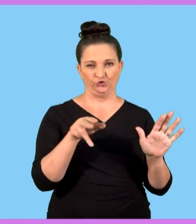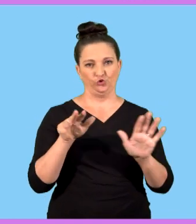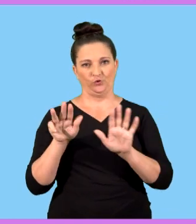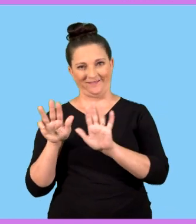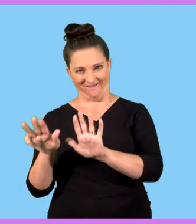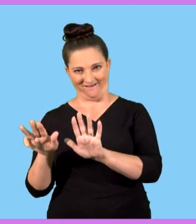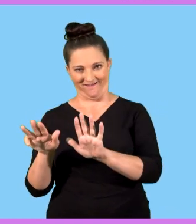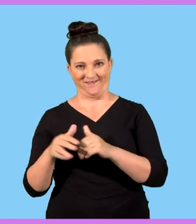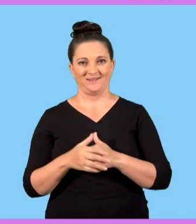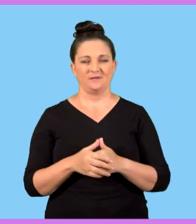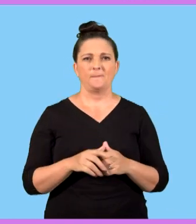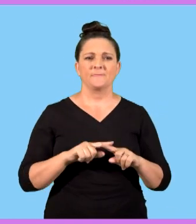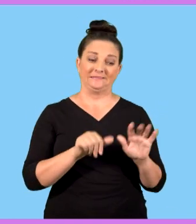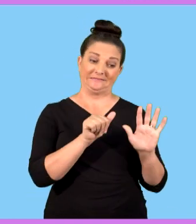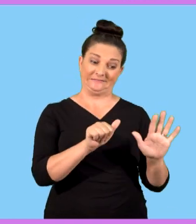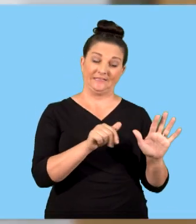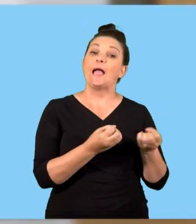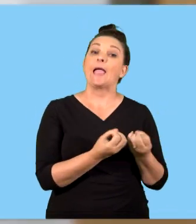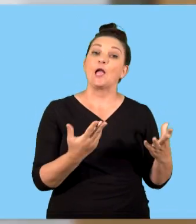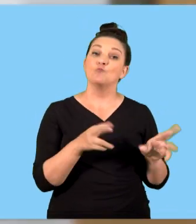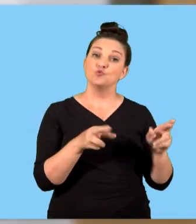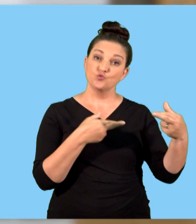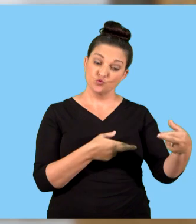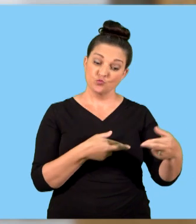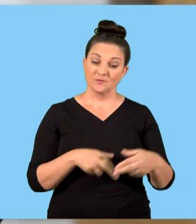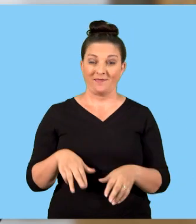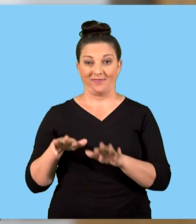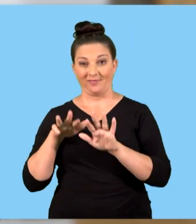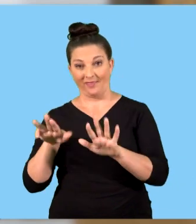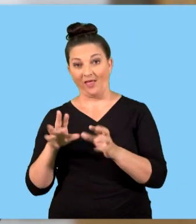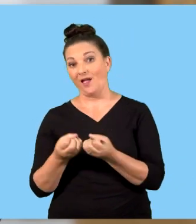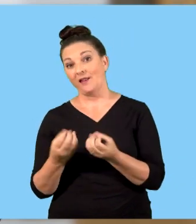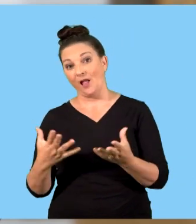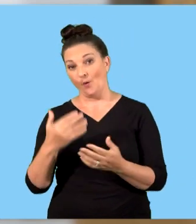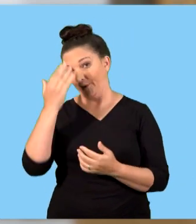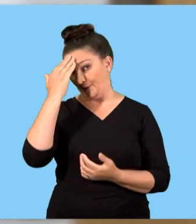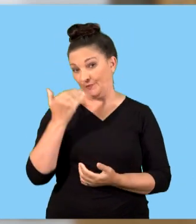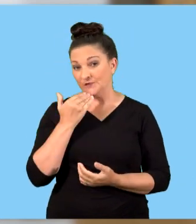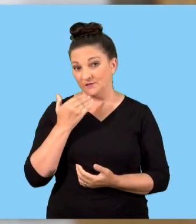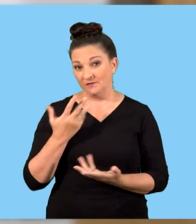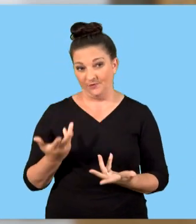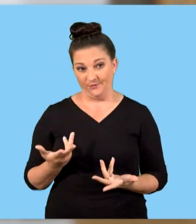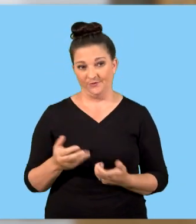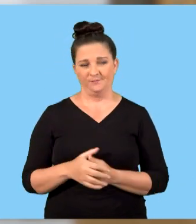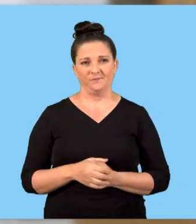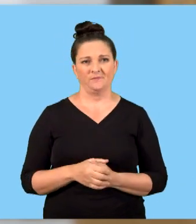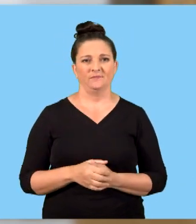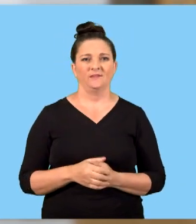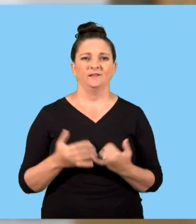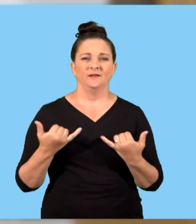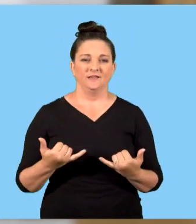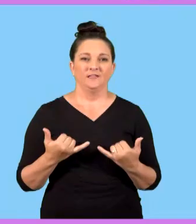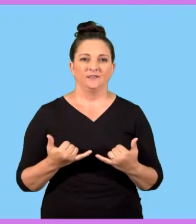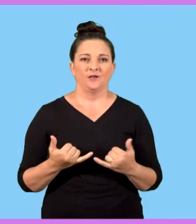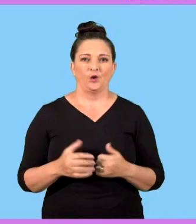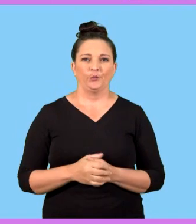whereby 6 represent the number of rooms, and your 9 represent the number of windows. So therefore, I'm going to take this